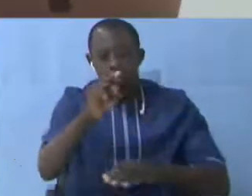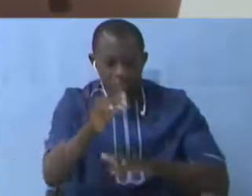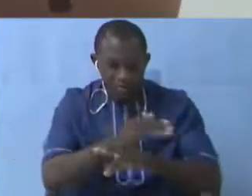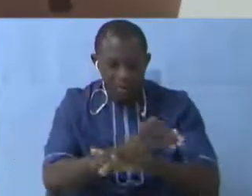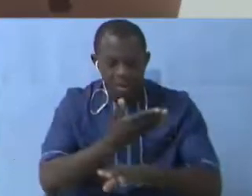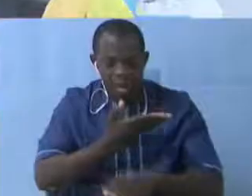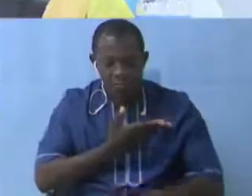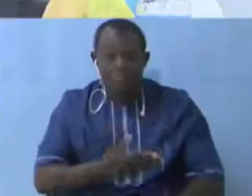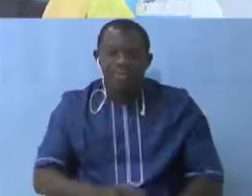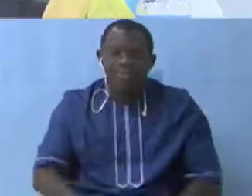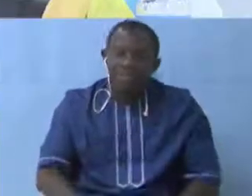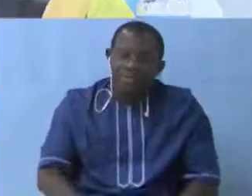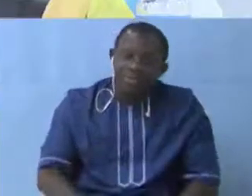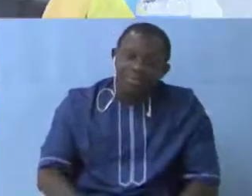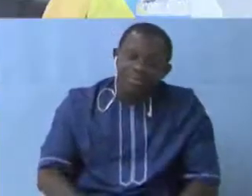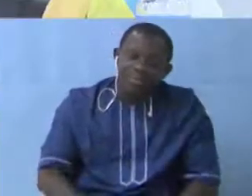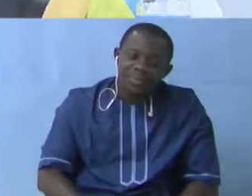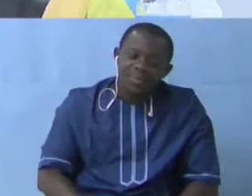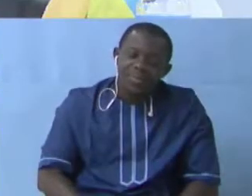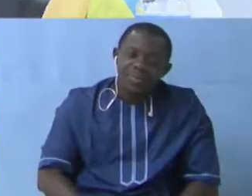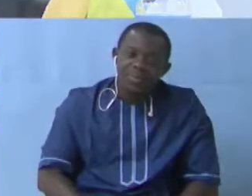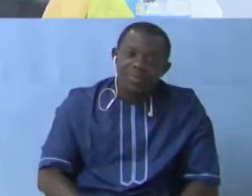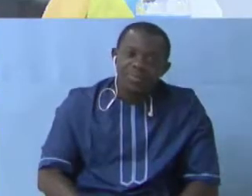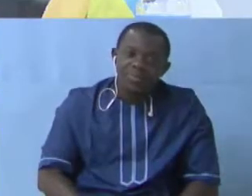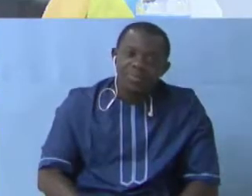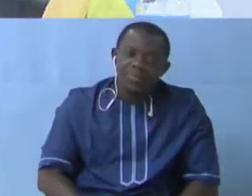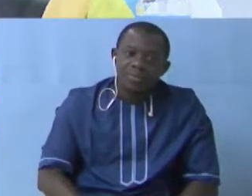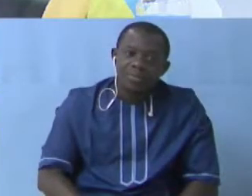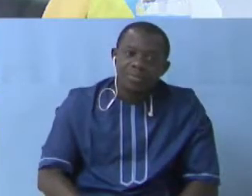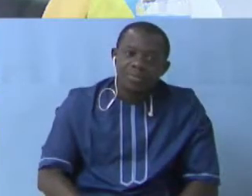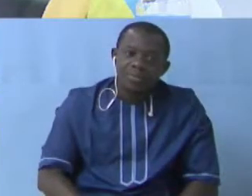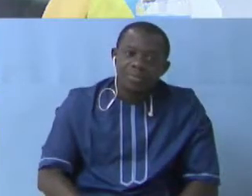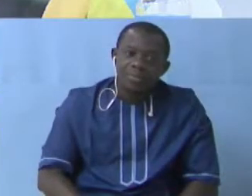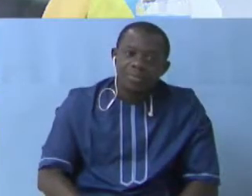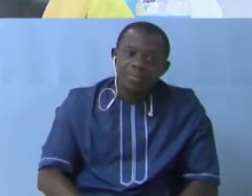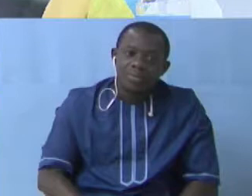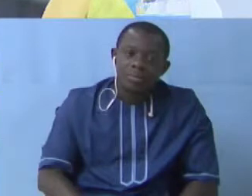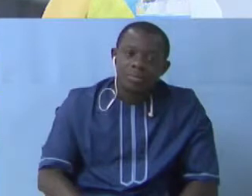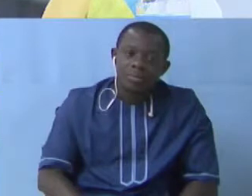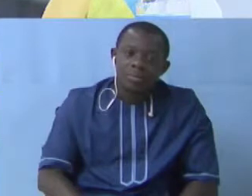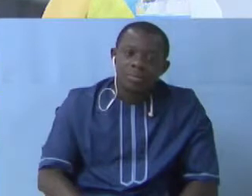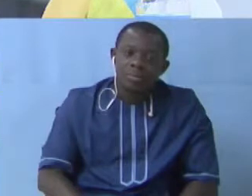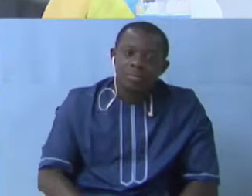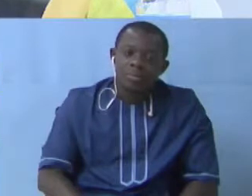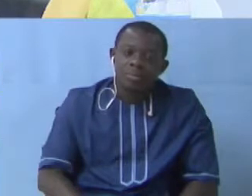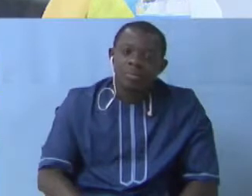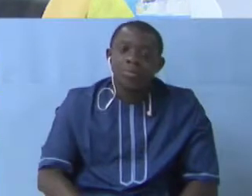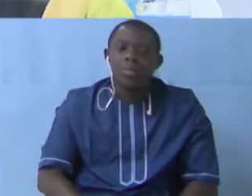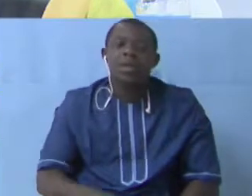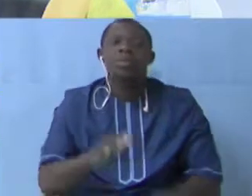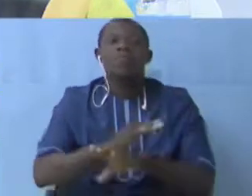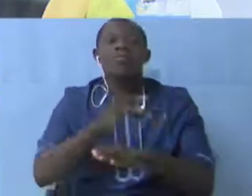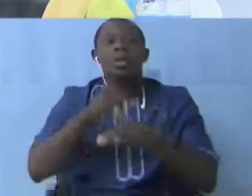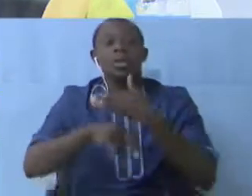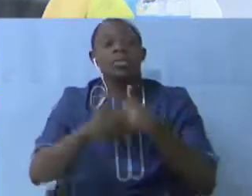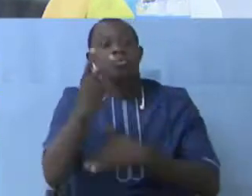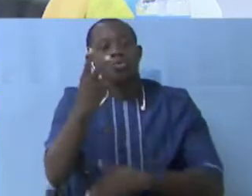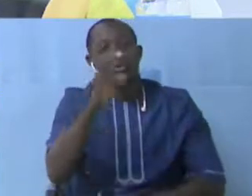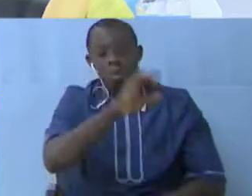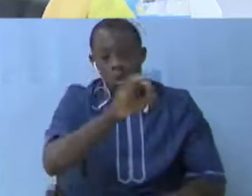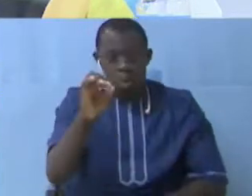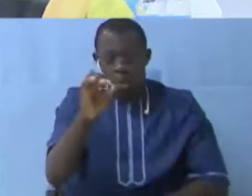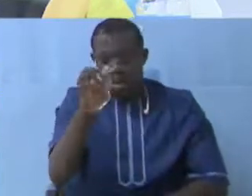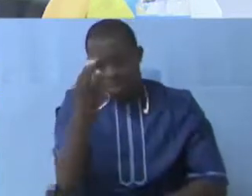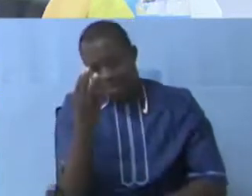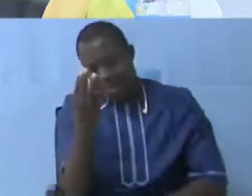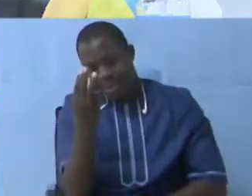nag yenn ci ndaje yooyu nga xam ne defoon ngeen ko. Okay. From 2003,